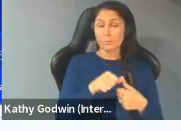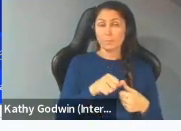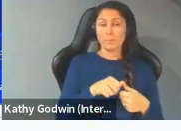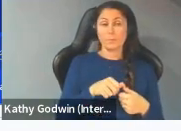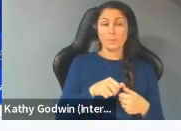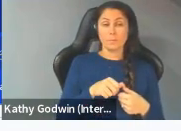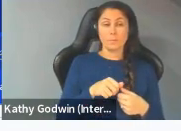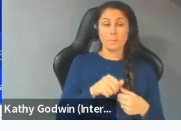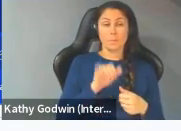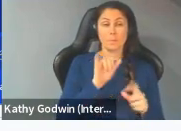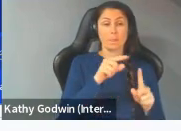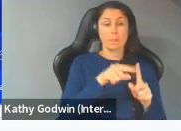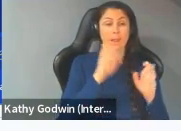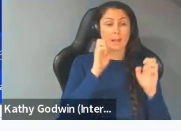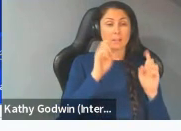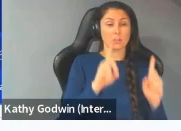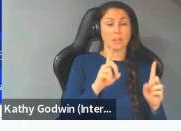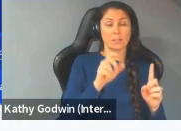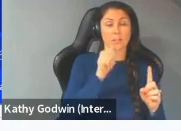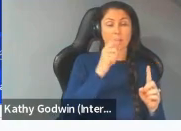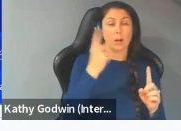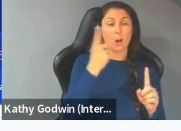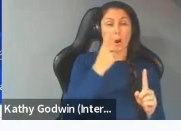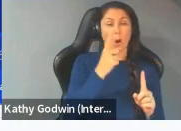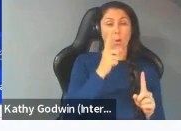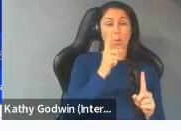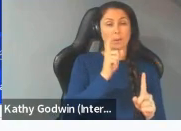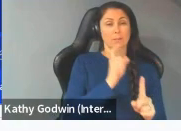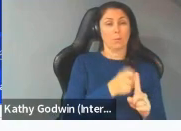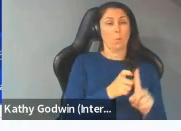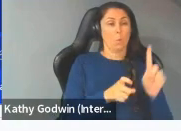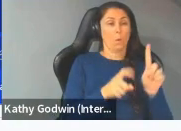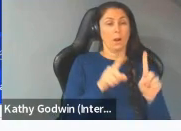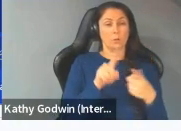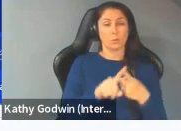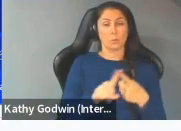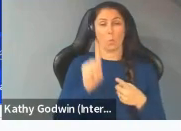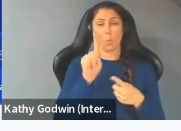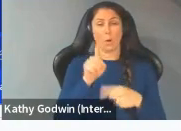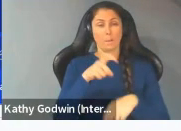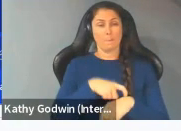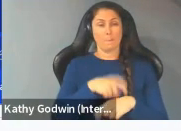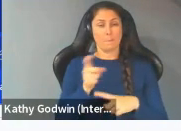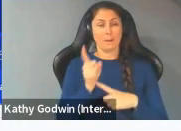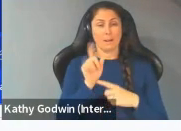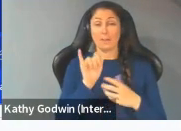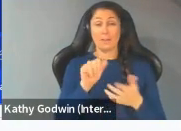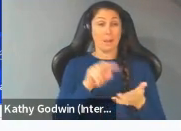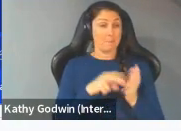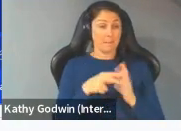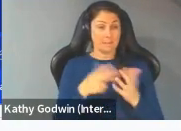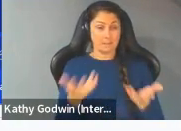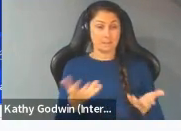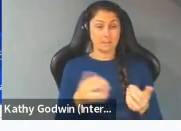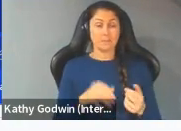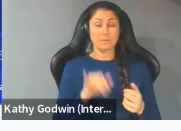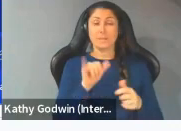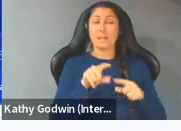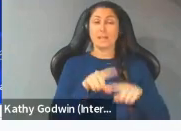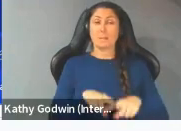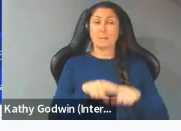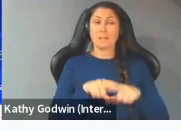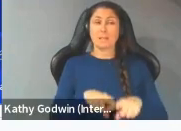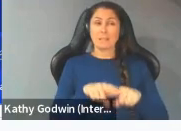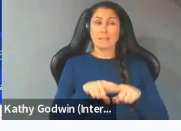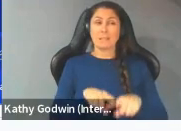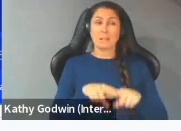compensatory education is not always awarded 1-to-1 minute. What that means is that depending